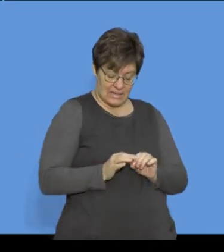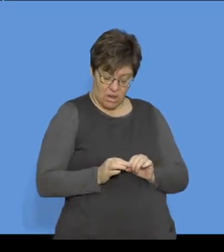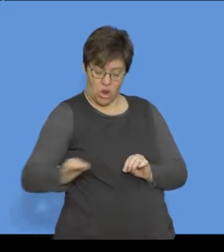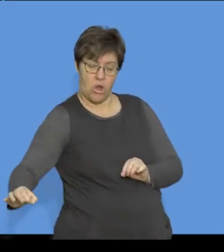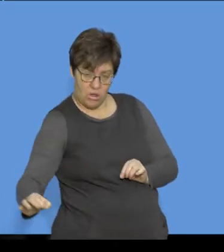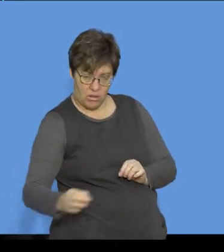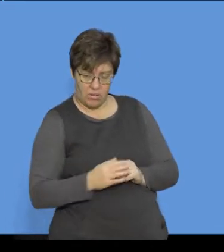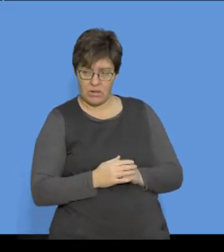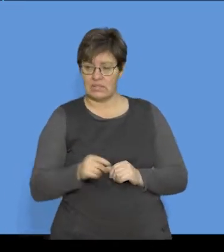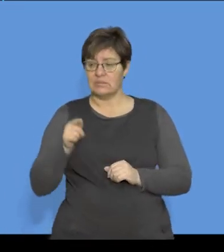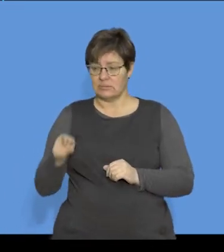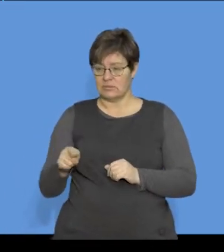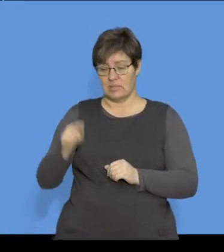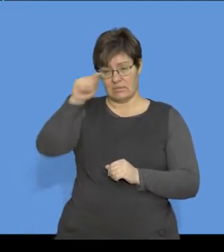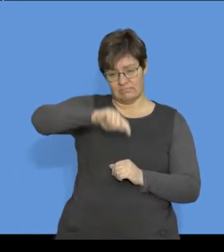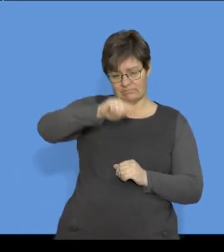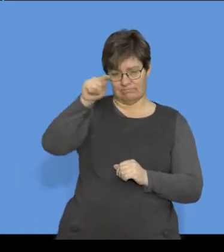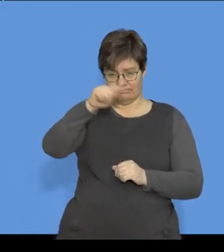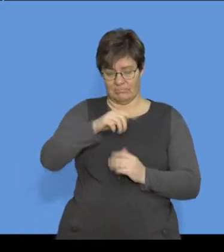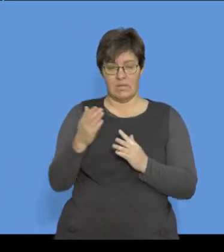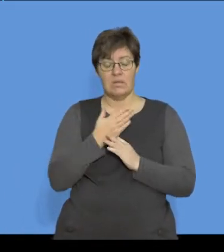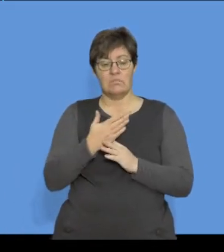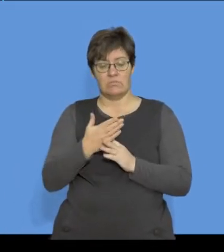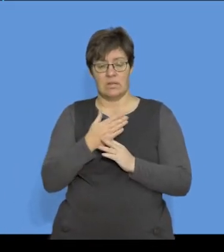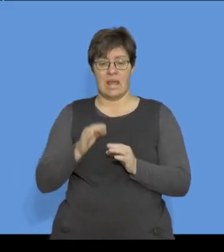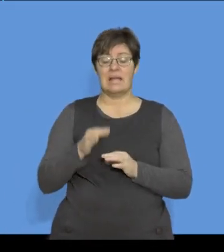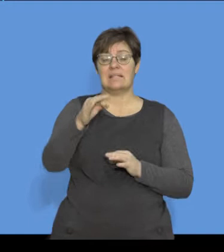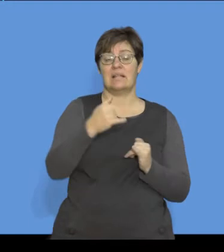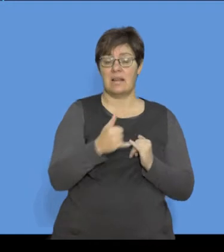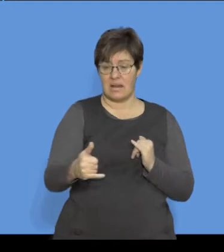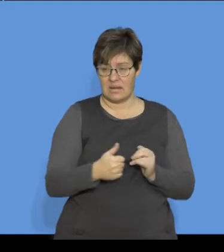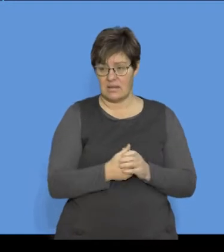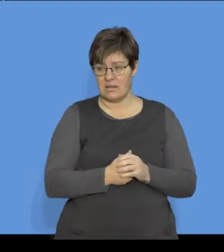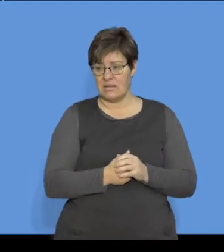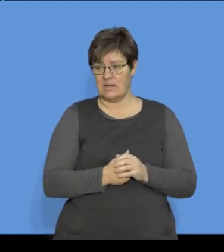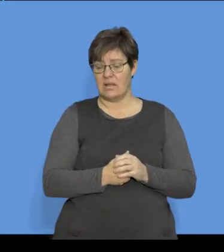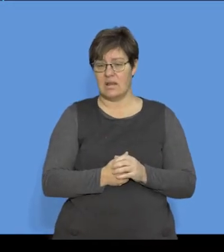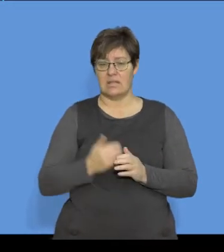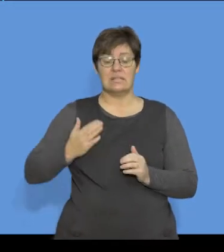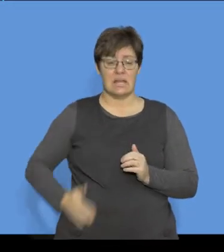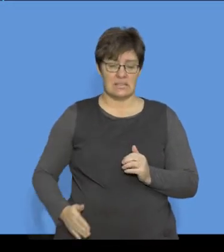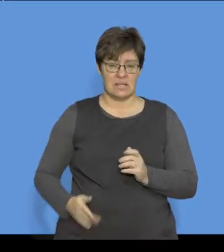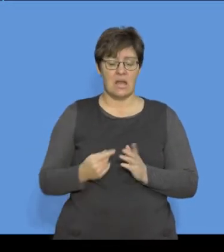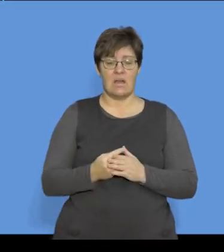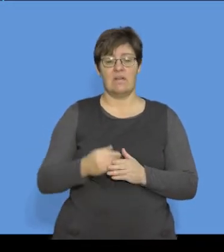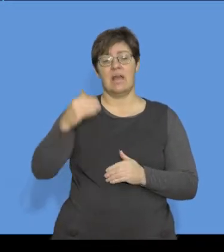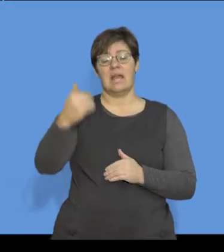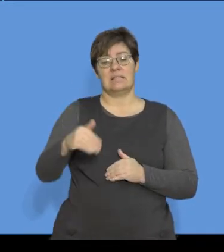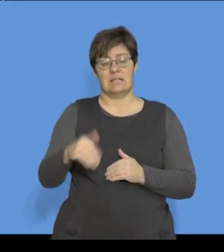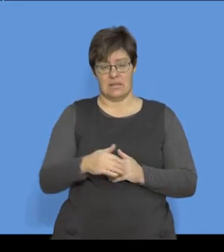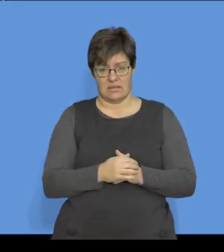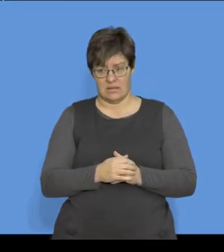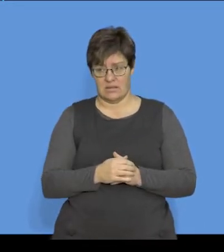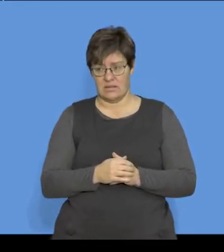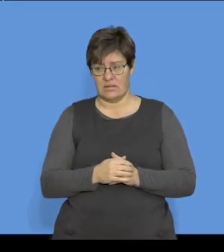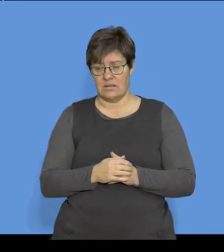talk about this angle here between the extended line and one of the sides as the exterior angle of